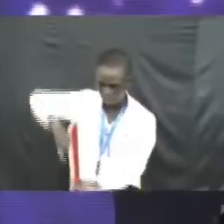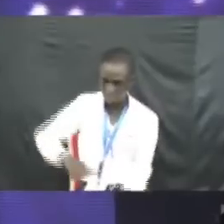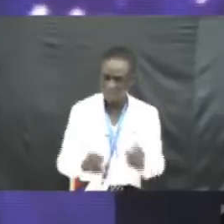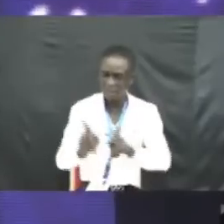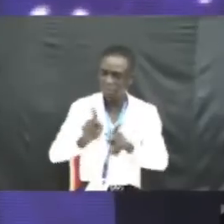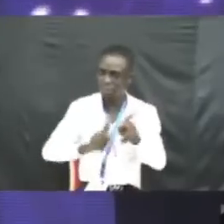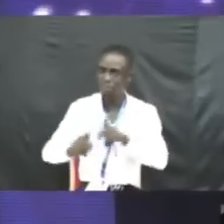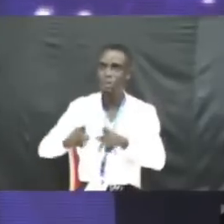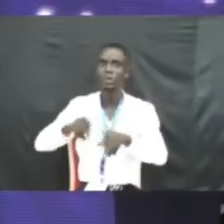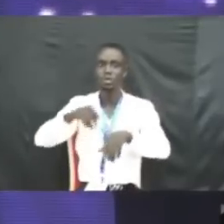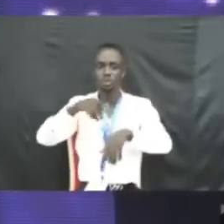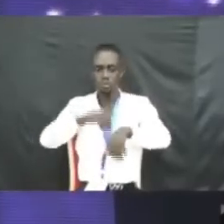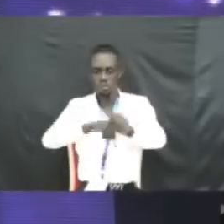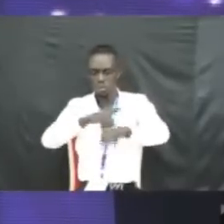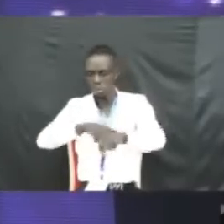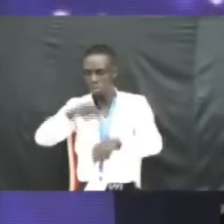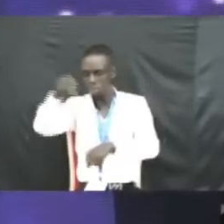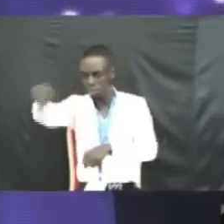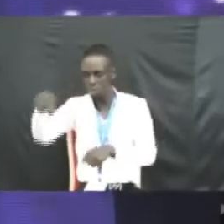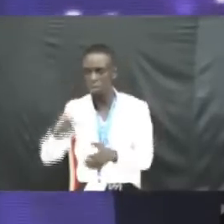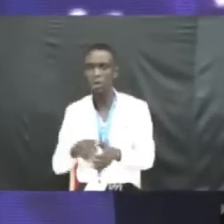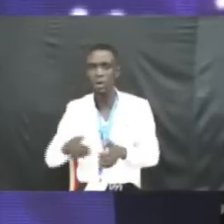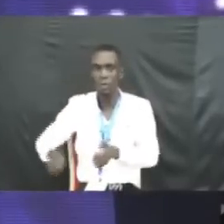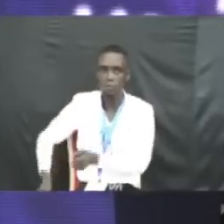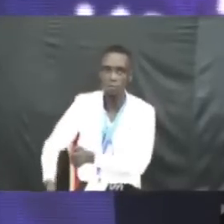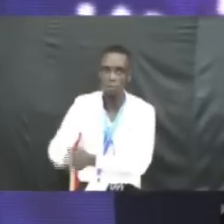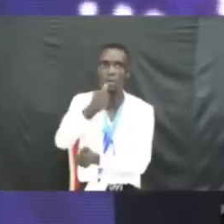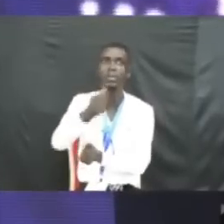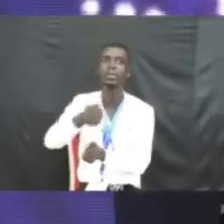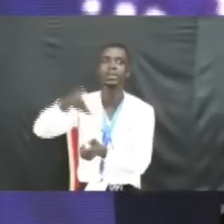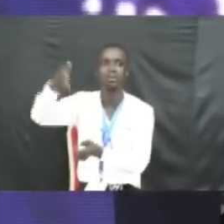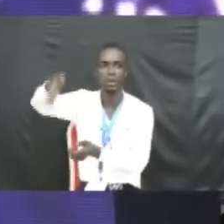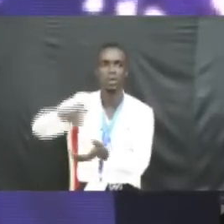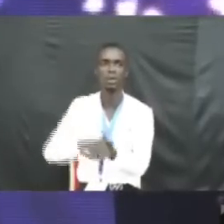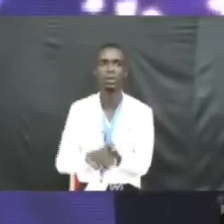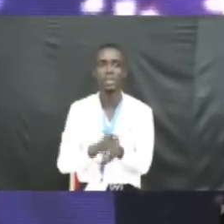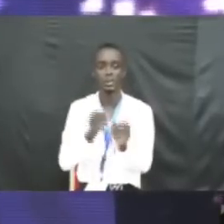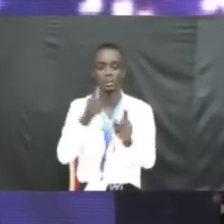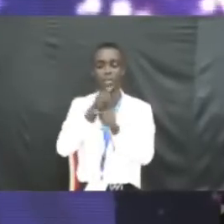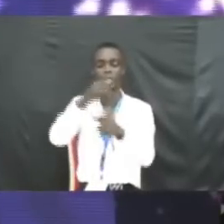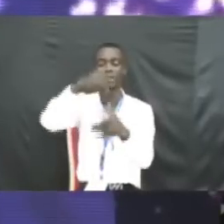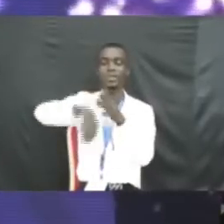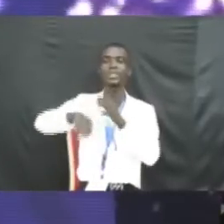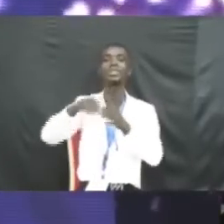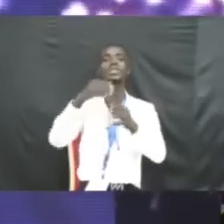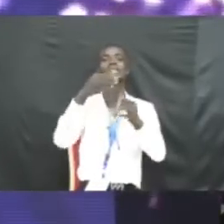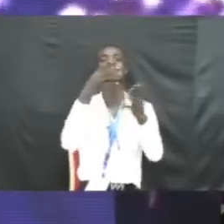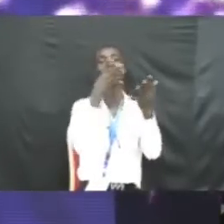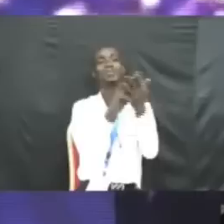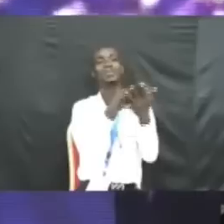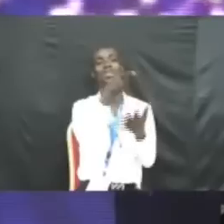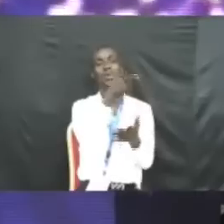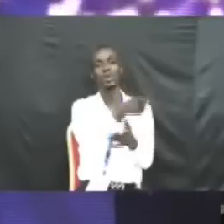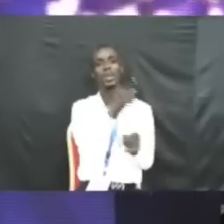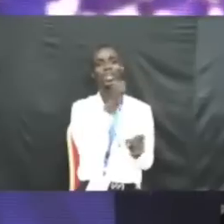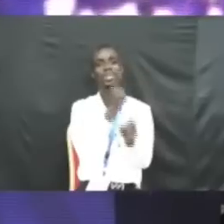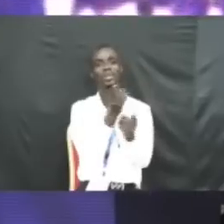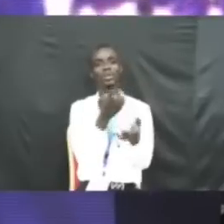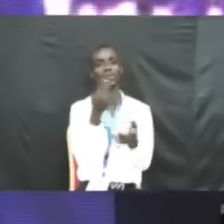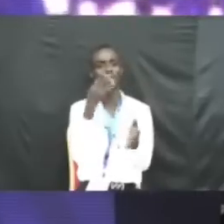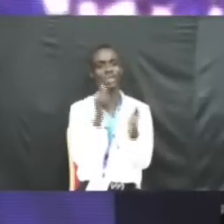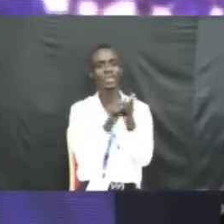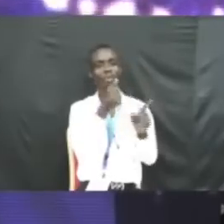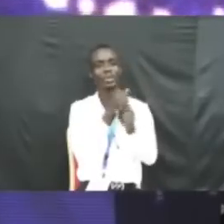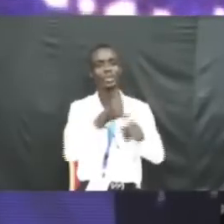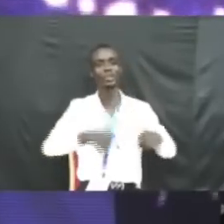soccer pitch and a volleyball pitch now. So when you are in prison we want you to be playing is